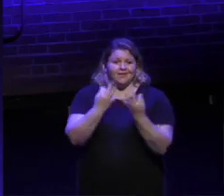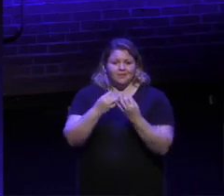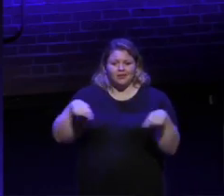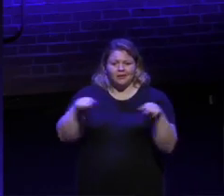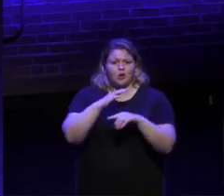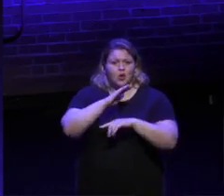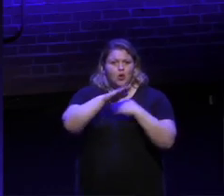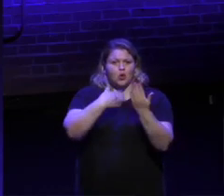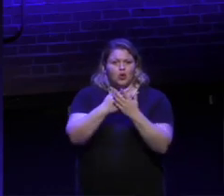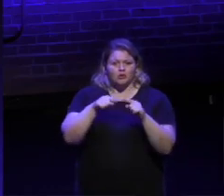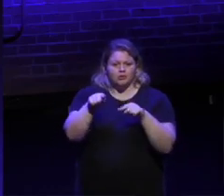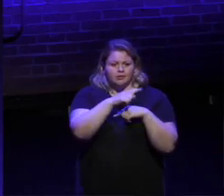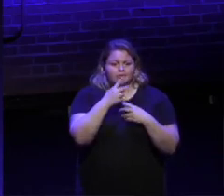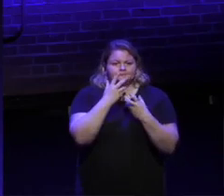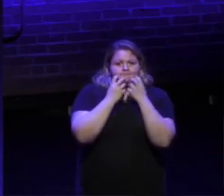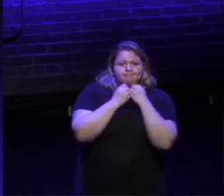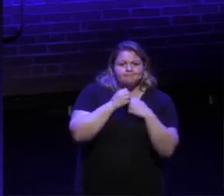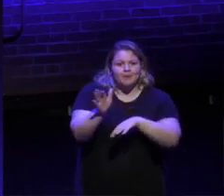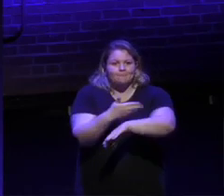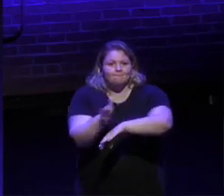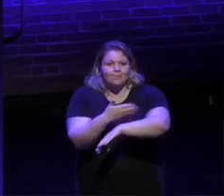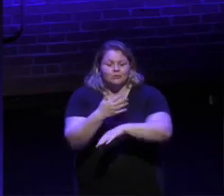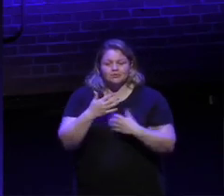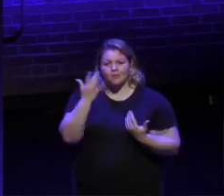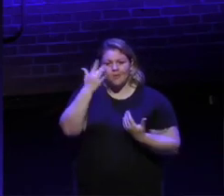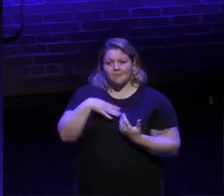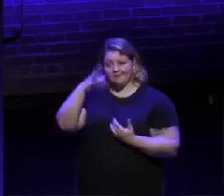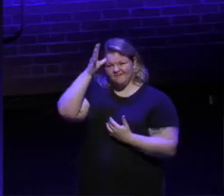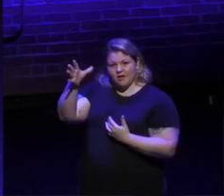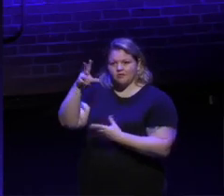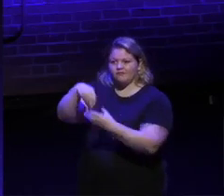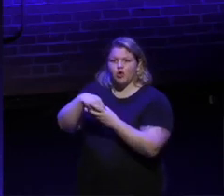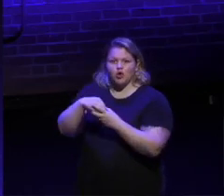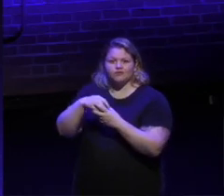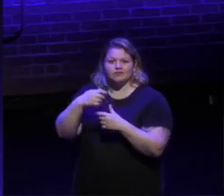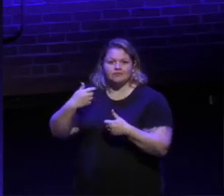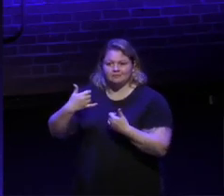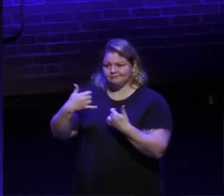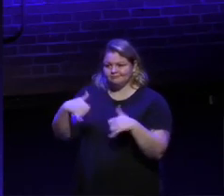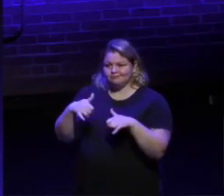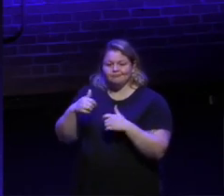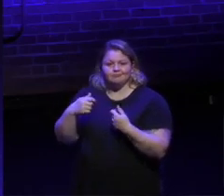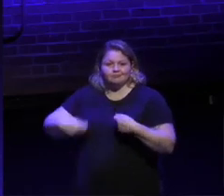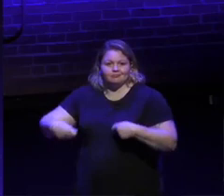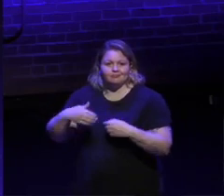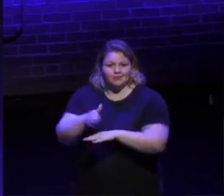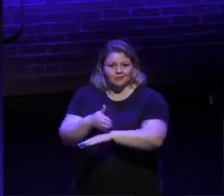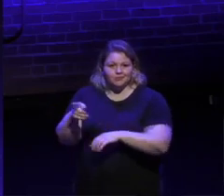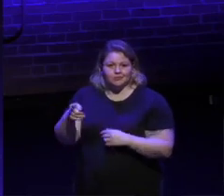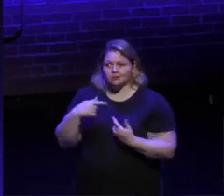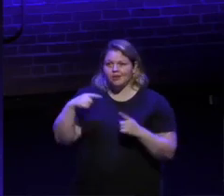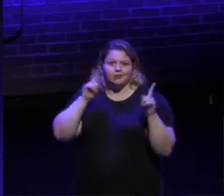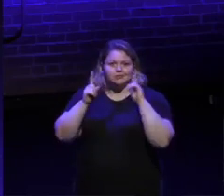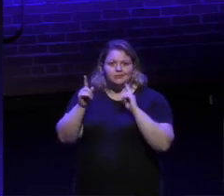in a band, and I listened to live music because they practiced in my basement all while I was growing up. And I remember the first time I ever went